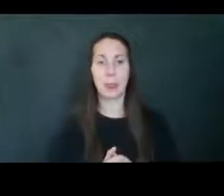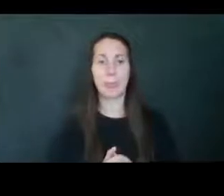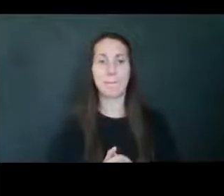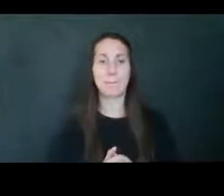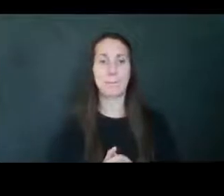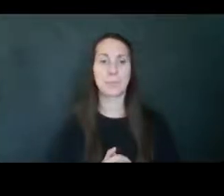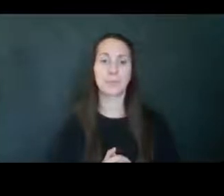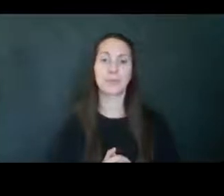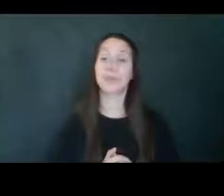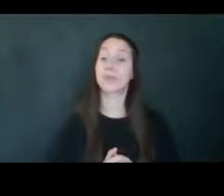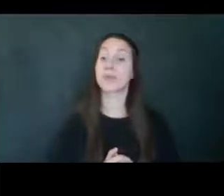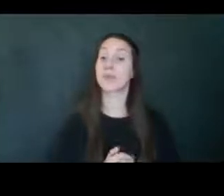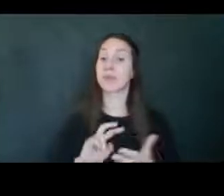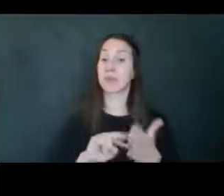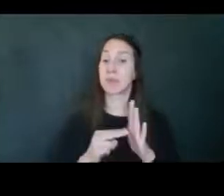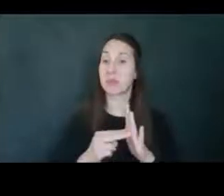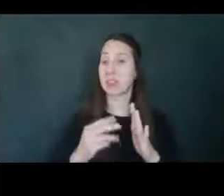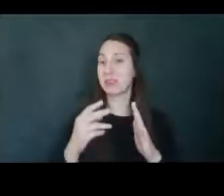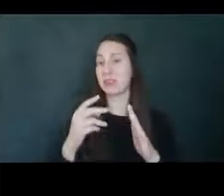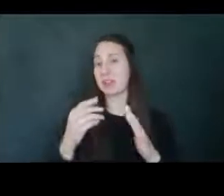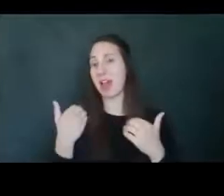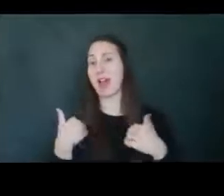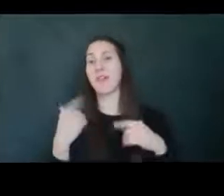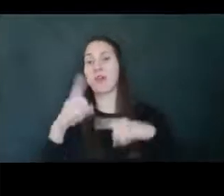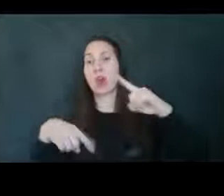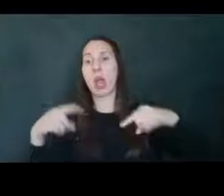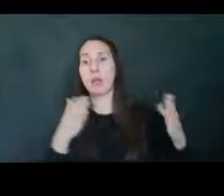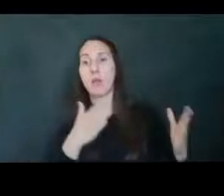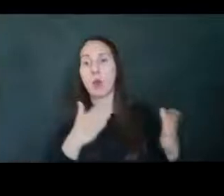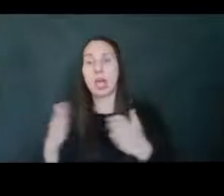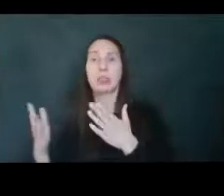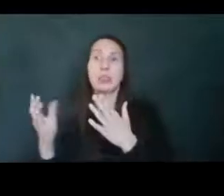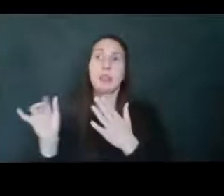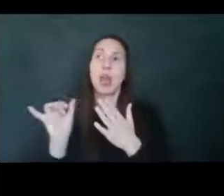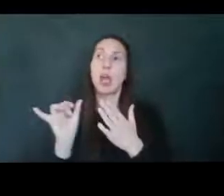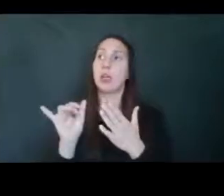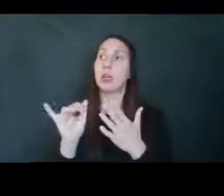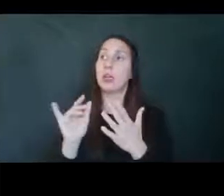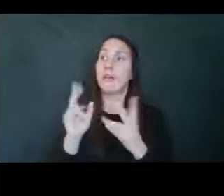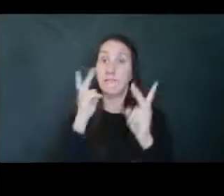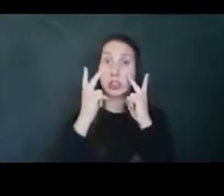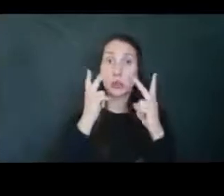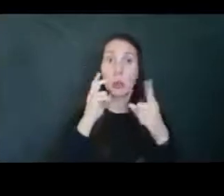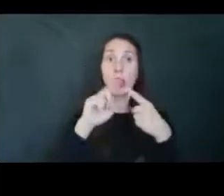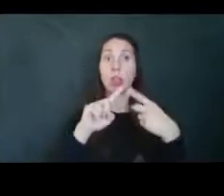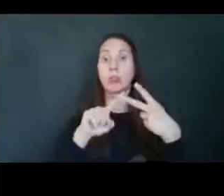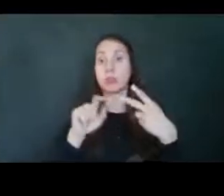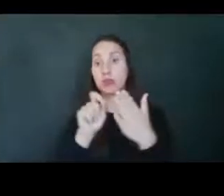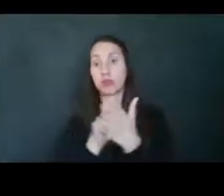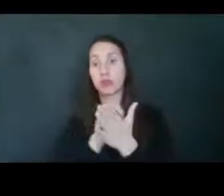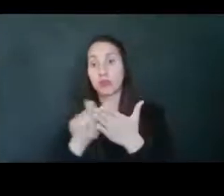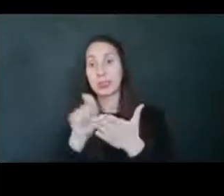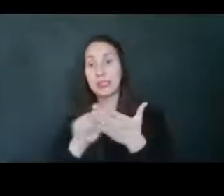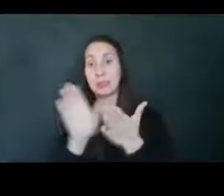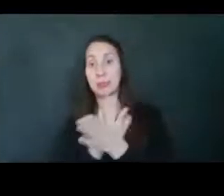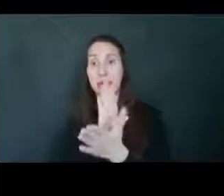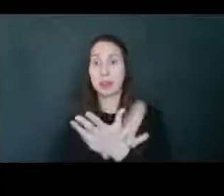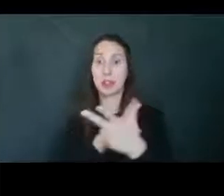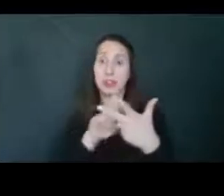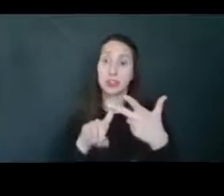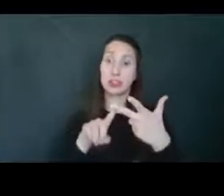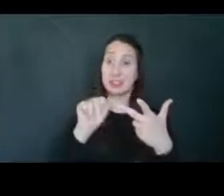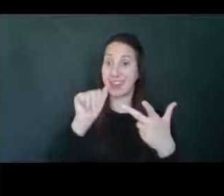written materials, having visuals, which is different than just a written handout, an ASL interpreter